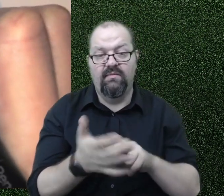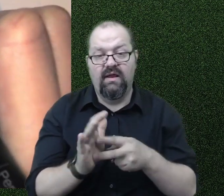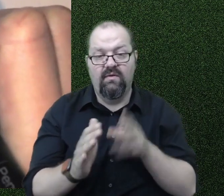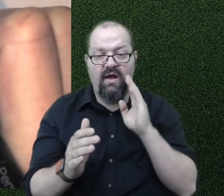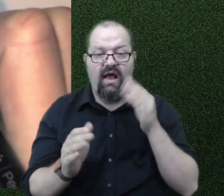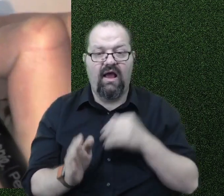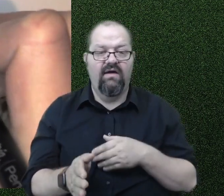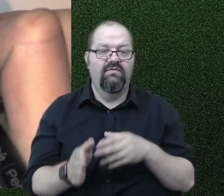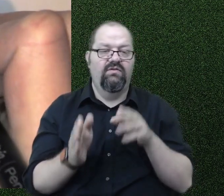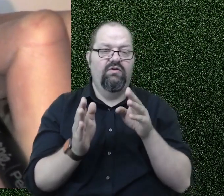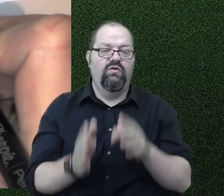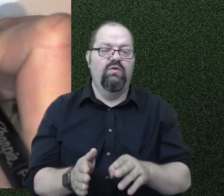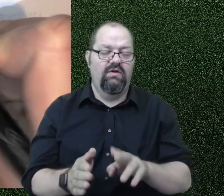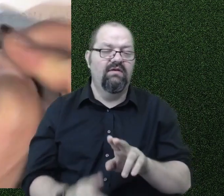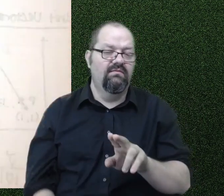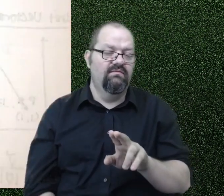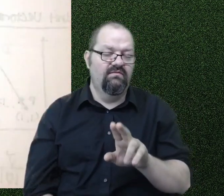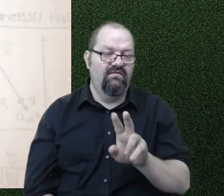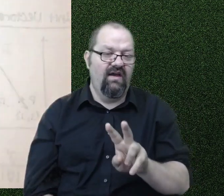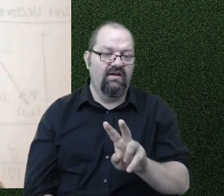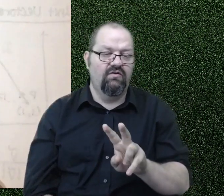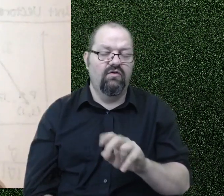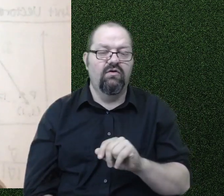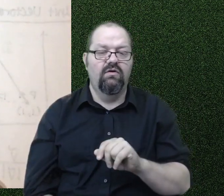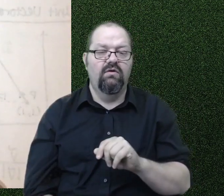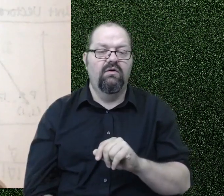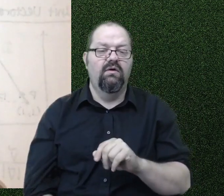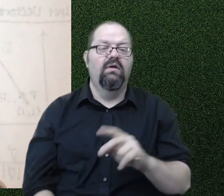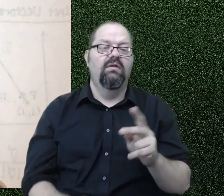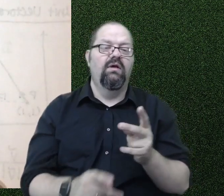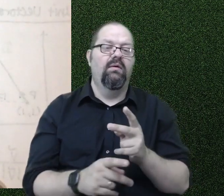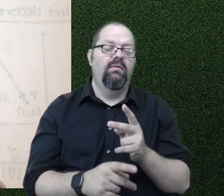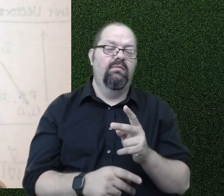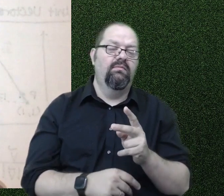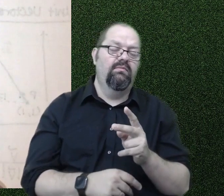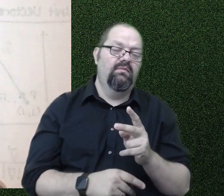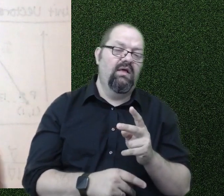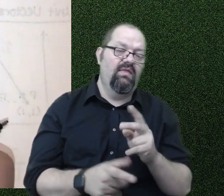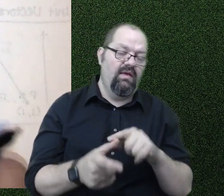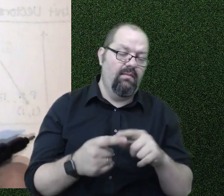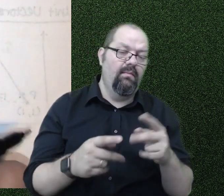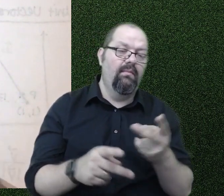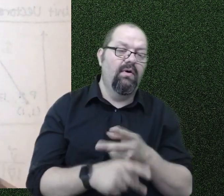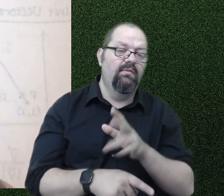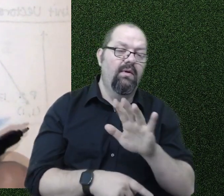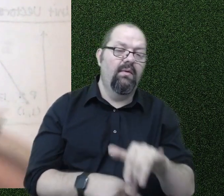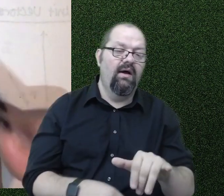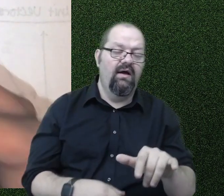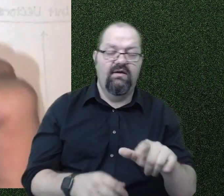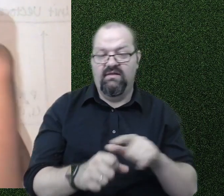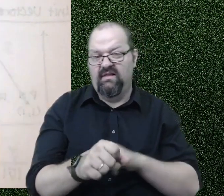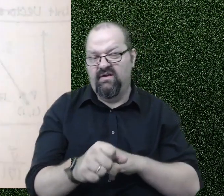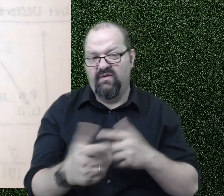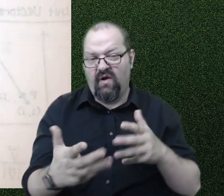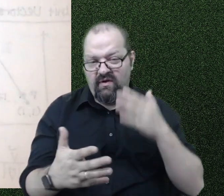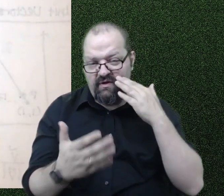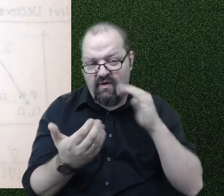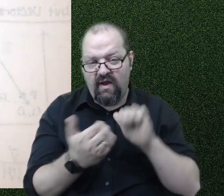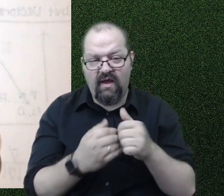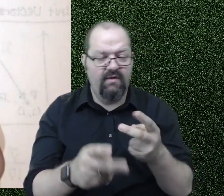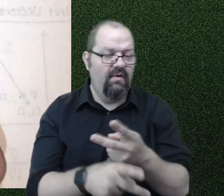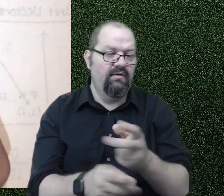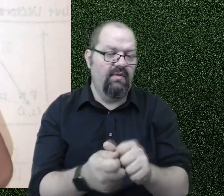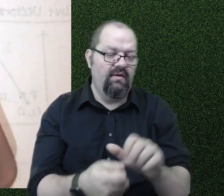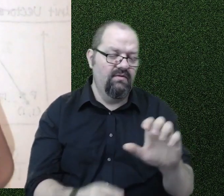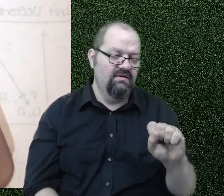sine theta, and I multiply it by the length. And remember, we know how to multiply with scalars, so